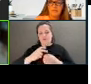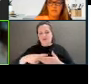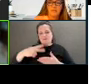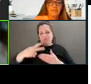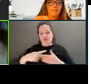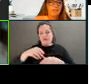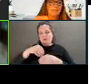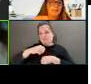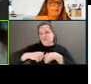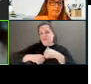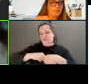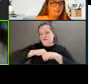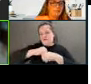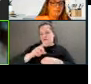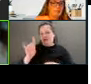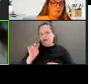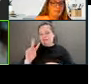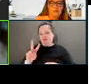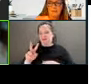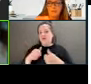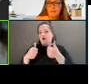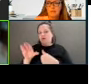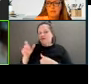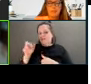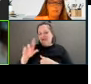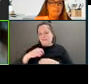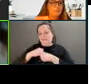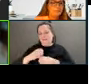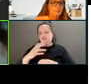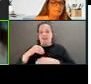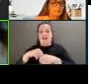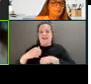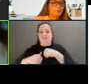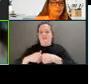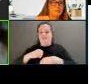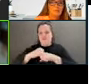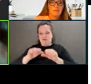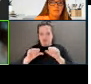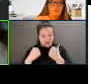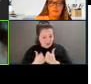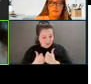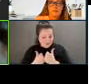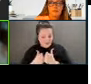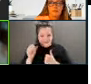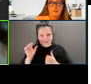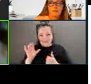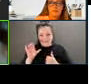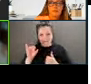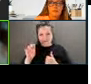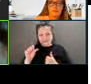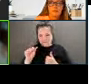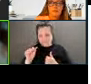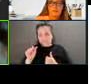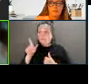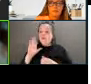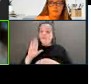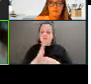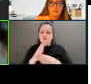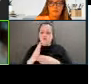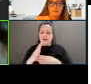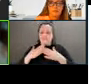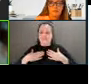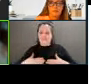Division within Department of Homeland Security's Cybersecurity and Infrastructure Security Agency. He will share with us physical security